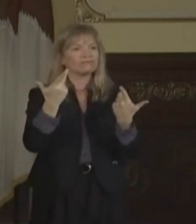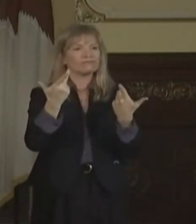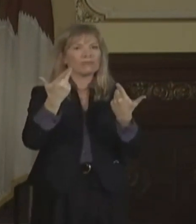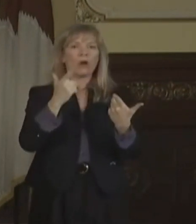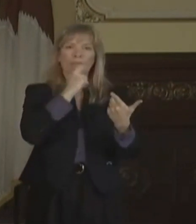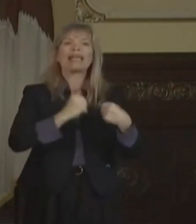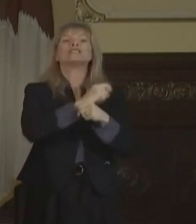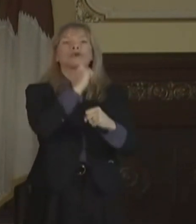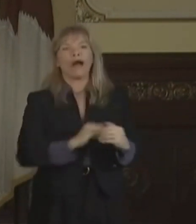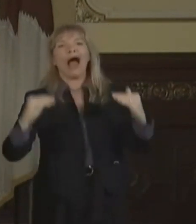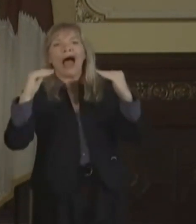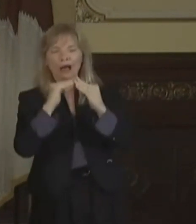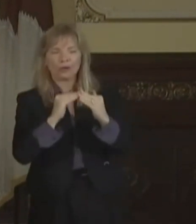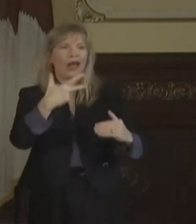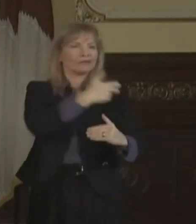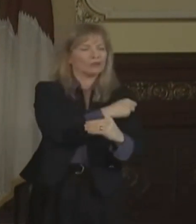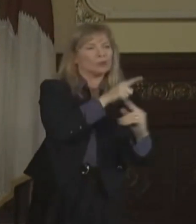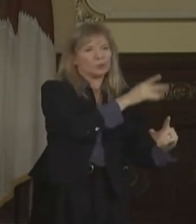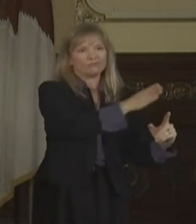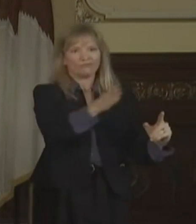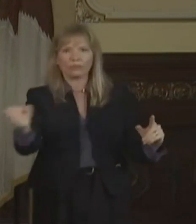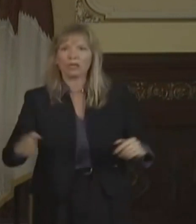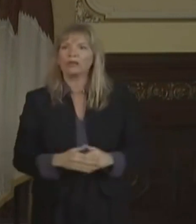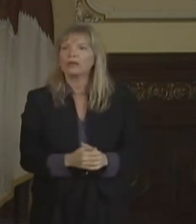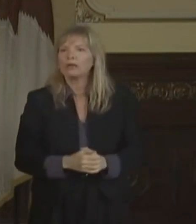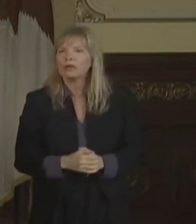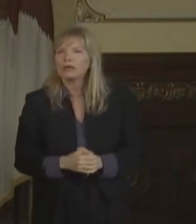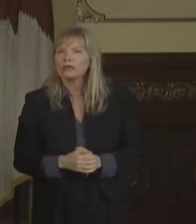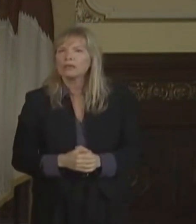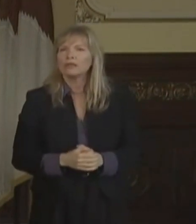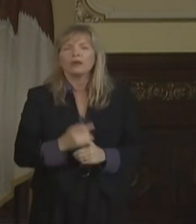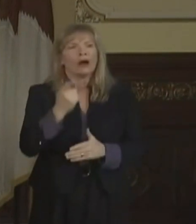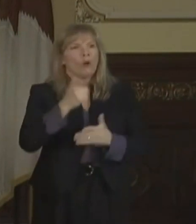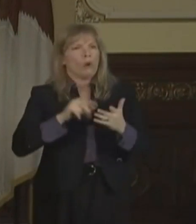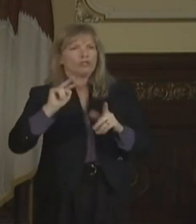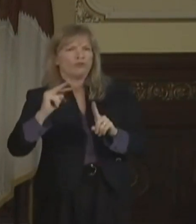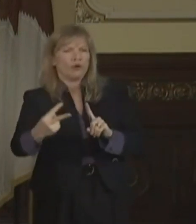equity. This gentleman back here.